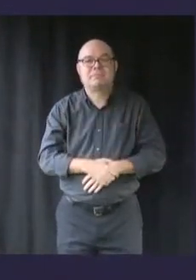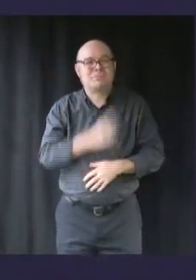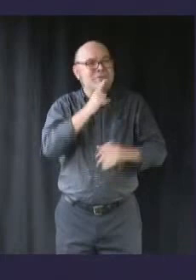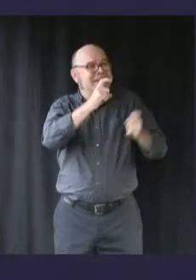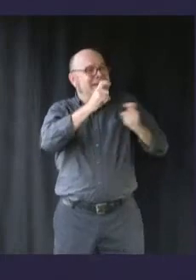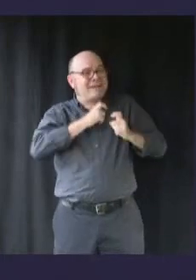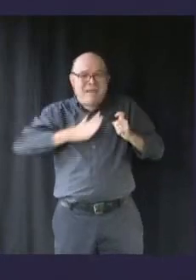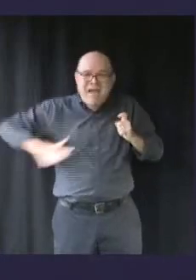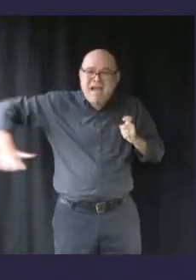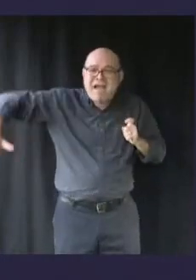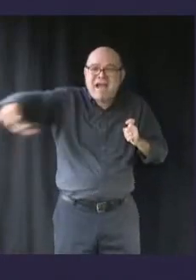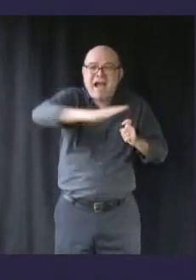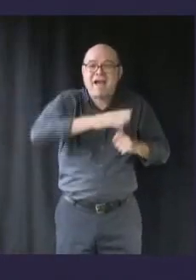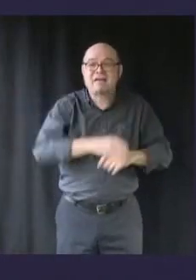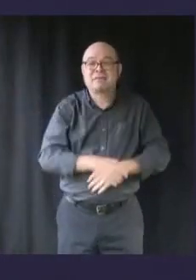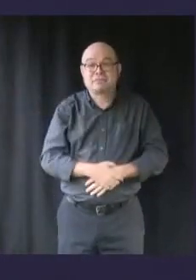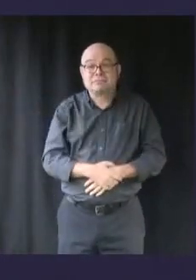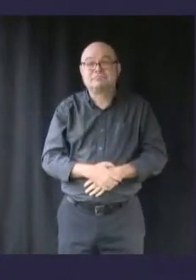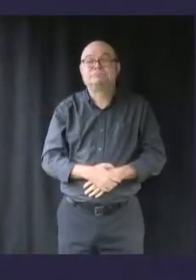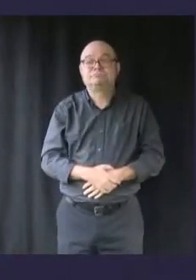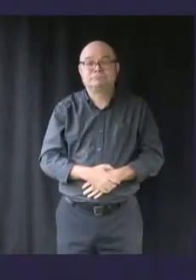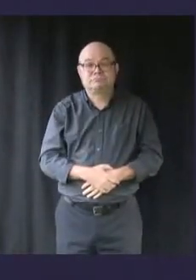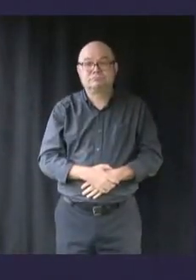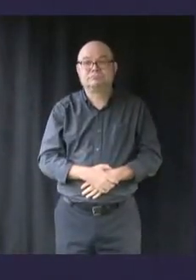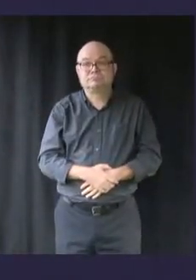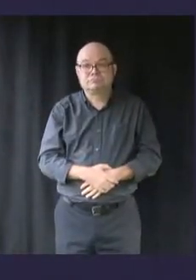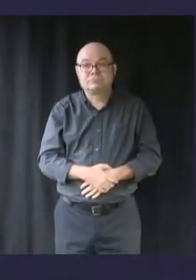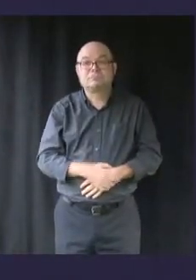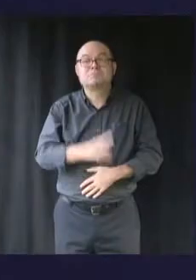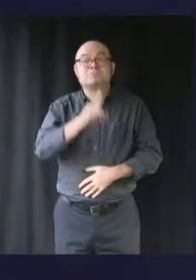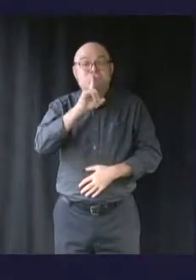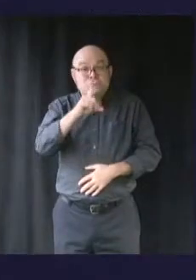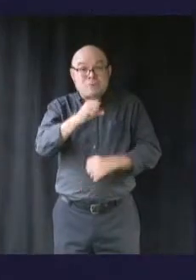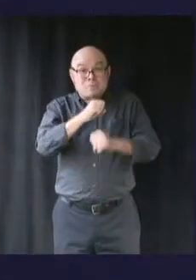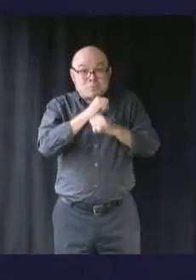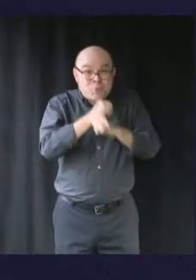them, to uphold them equally for all people.